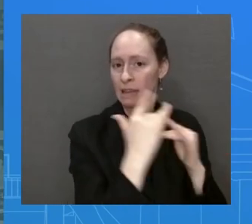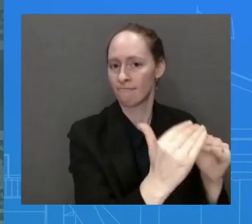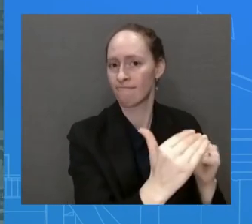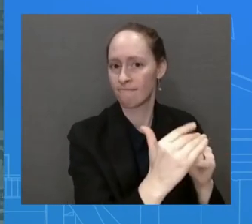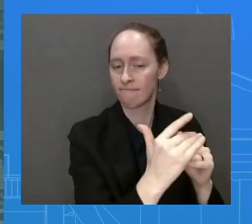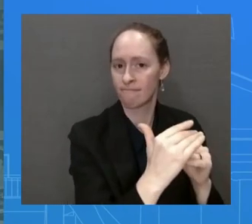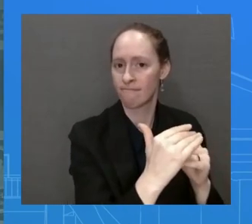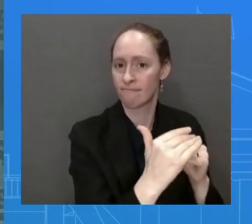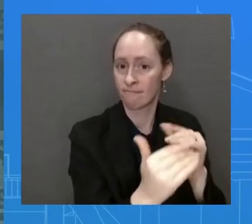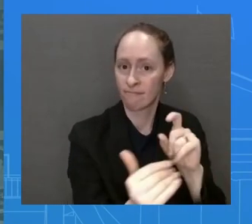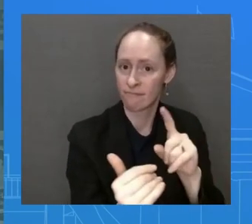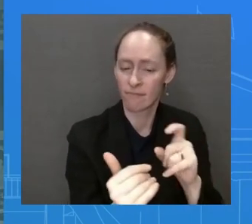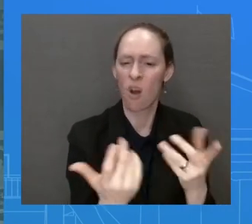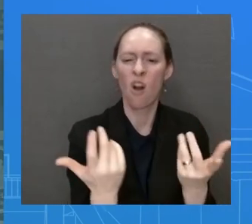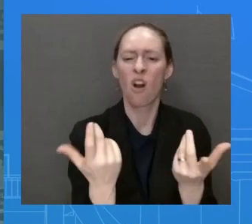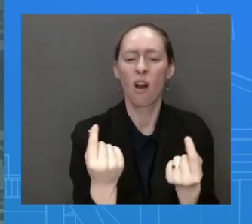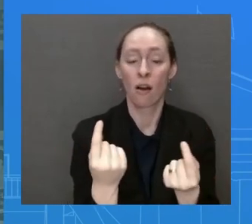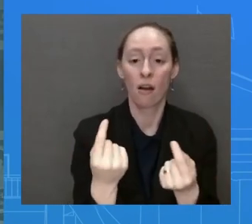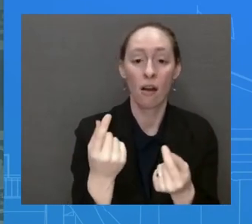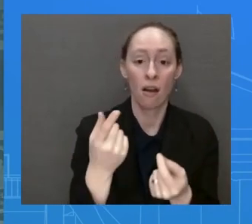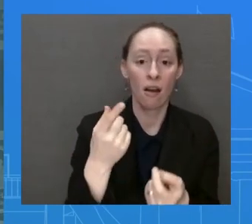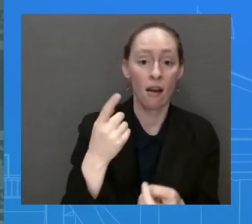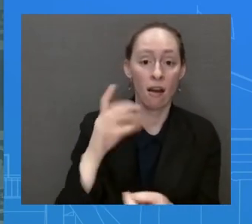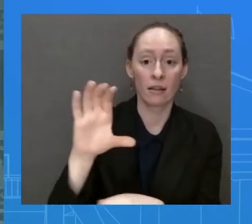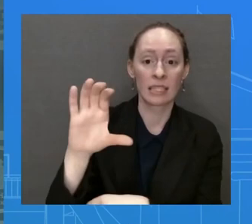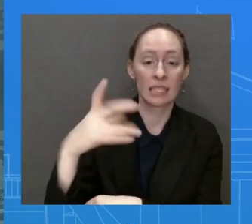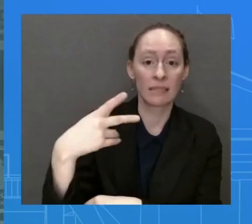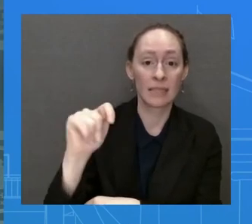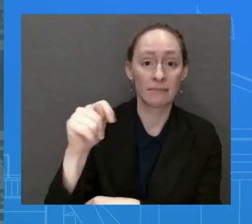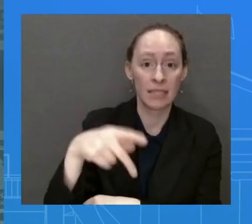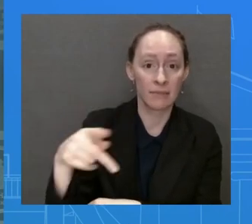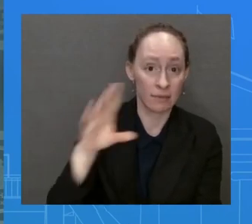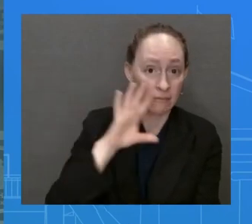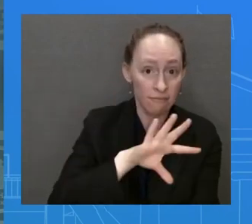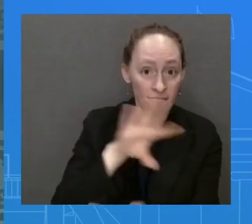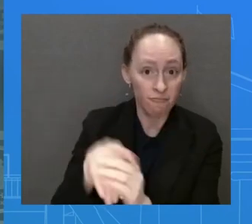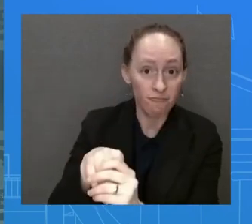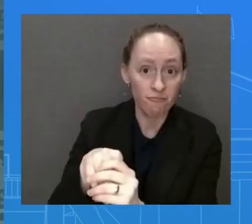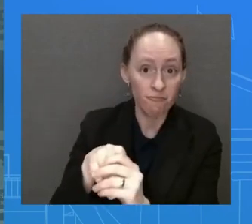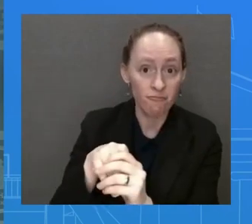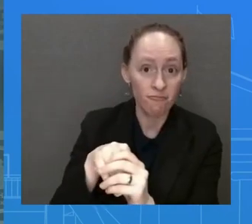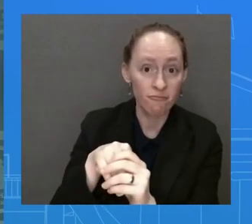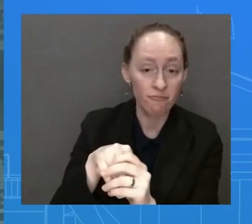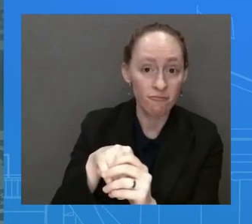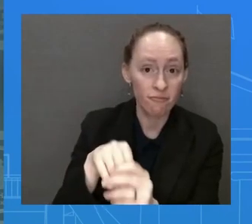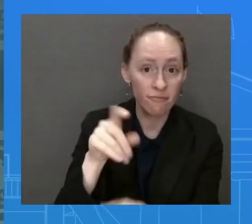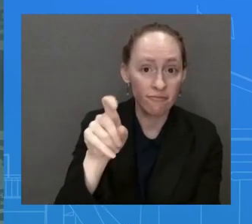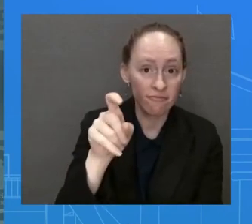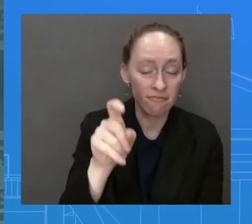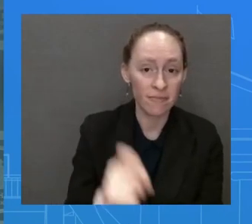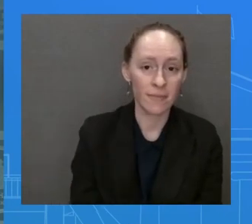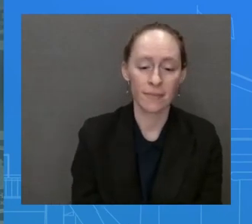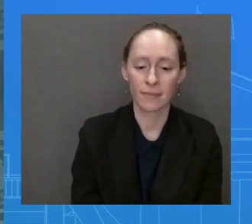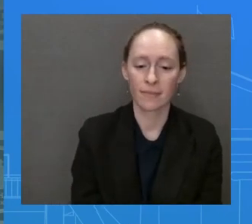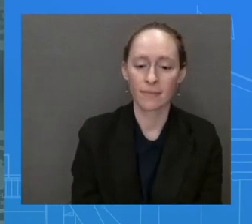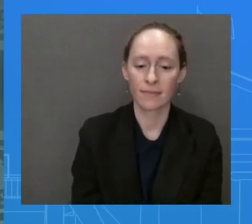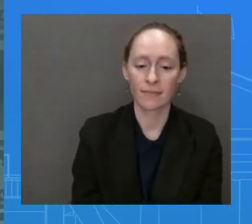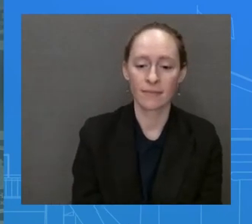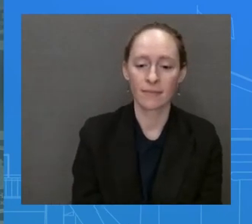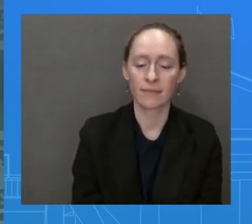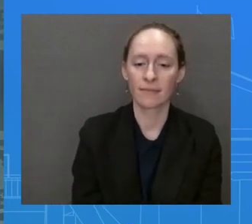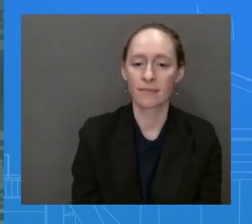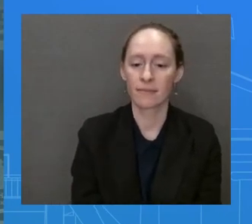CPTPP, this is not an option we're exploring. I think we've said that before. We're focused on the IPEF, as you know,